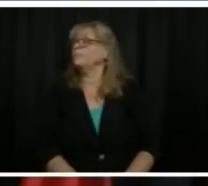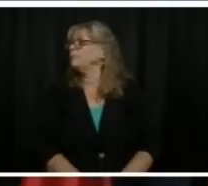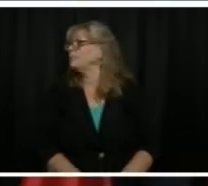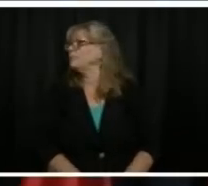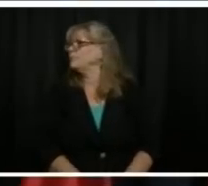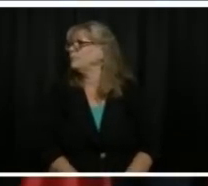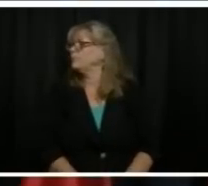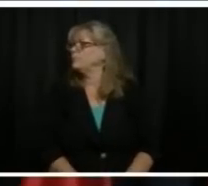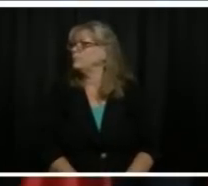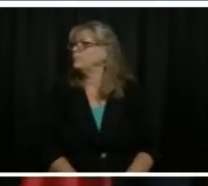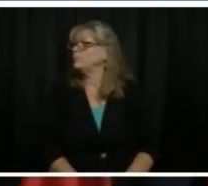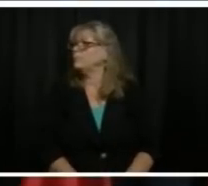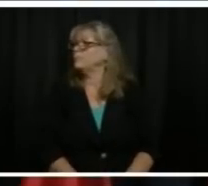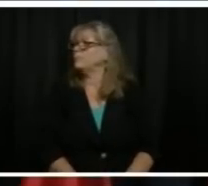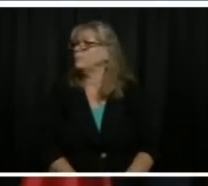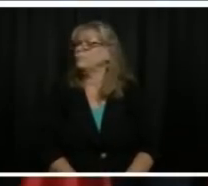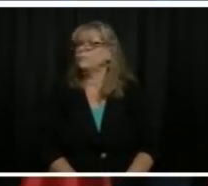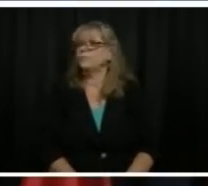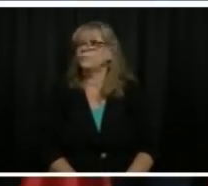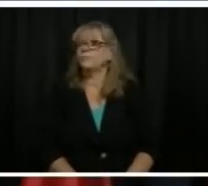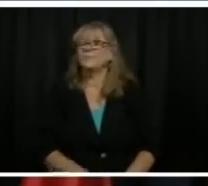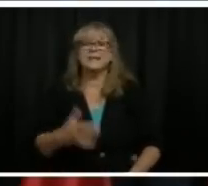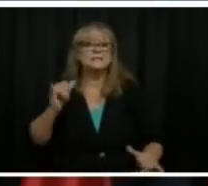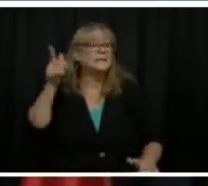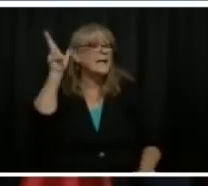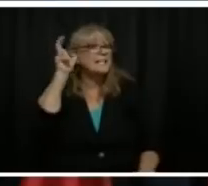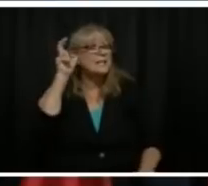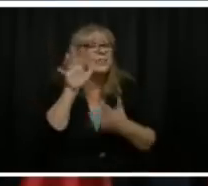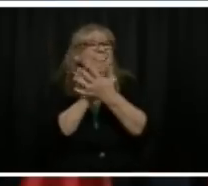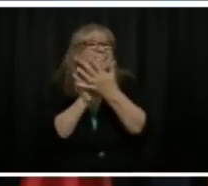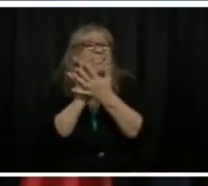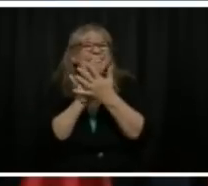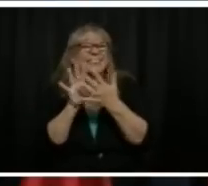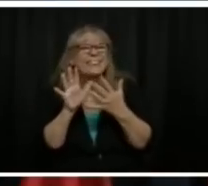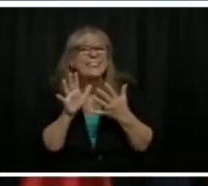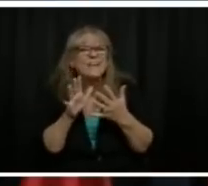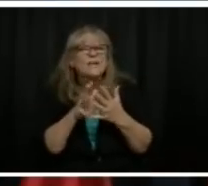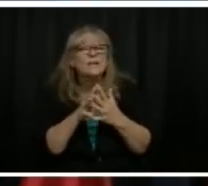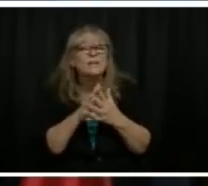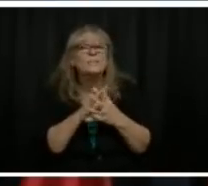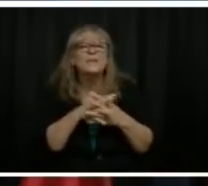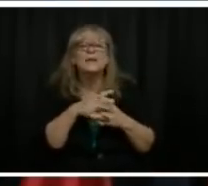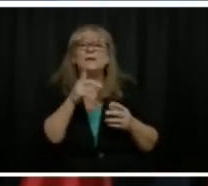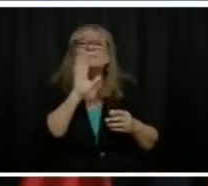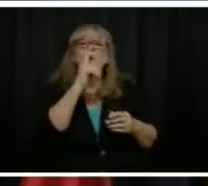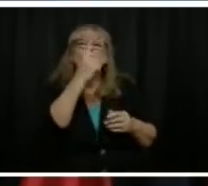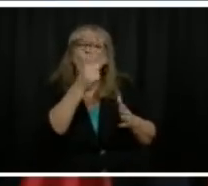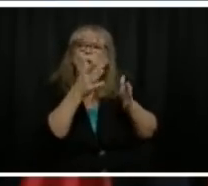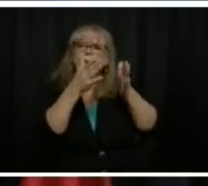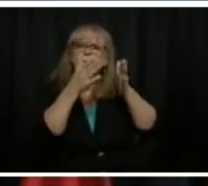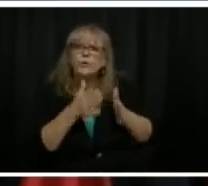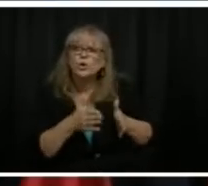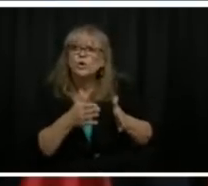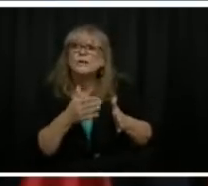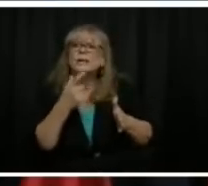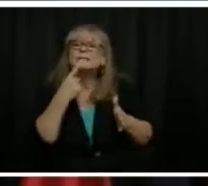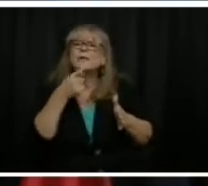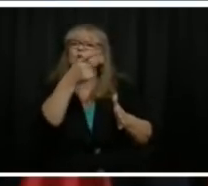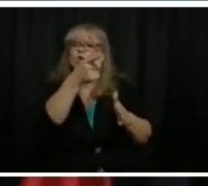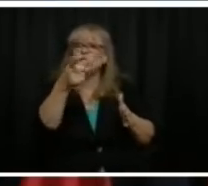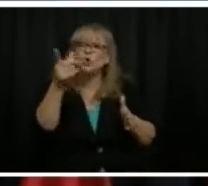Governor, Mayor Mike Hoffman said that he's had a conversation with you about a testing expansion center here in Colorado. I know